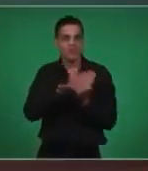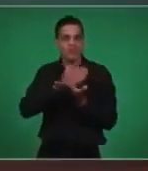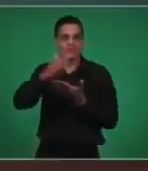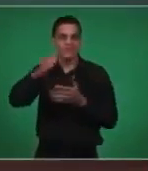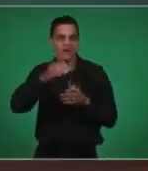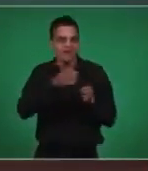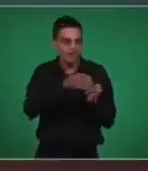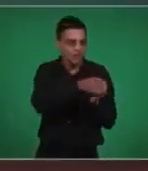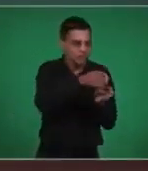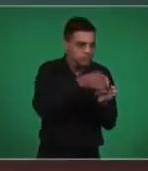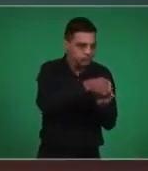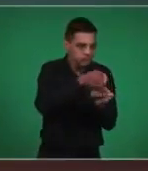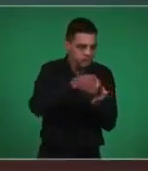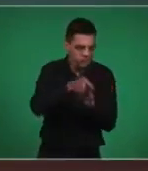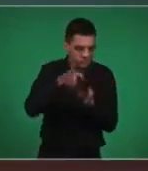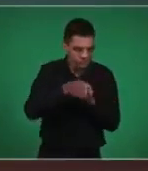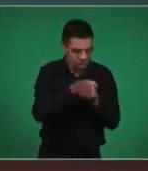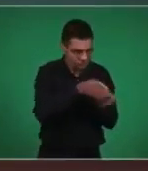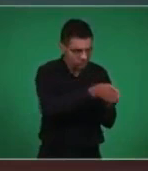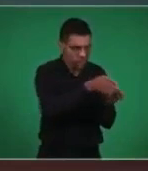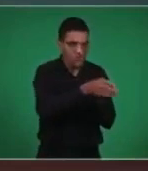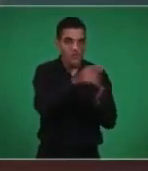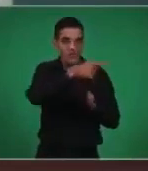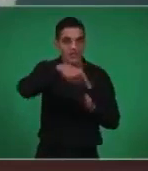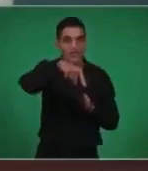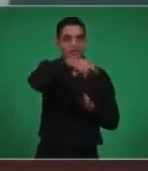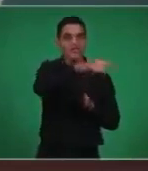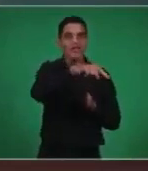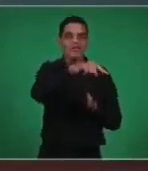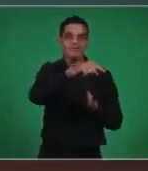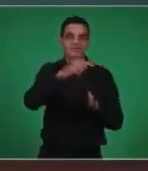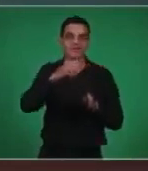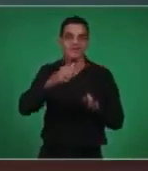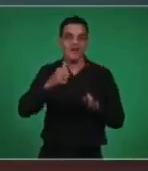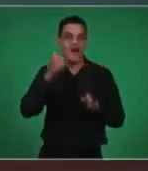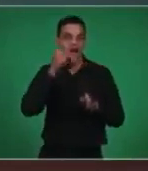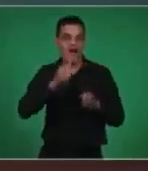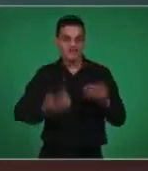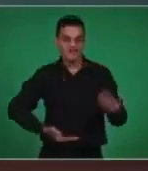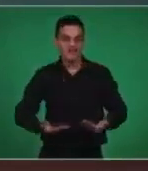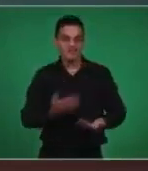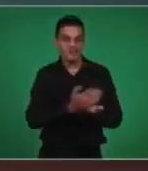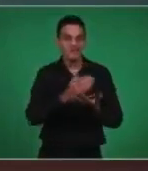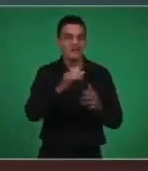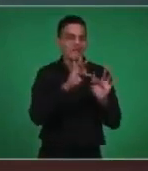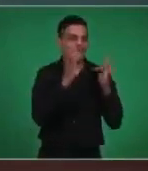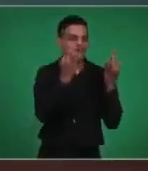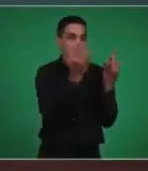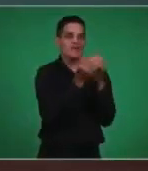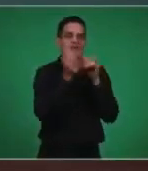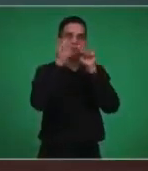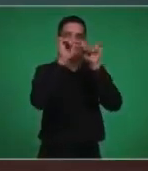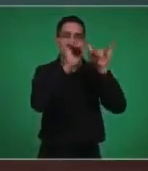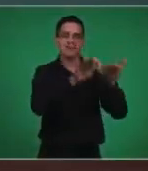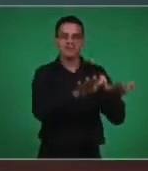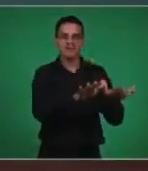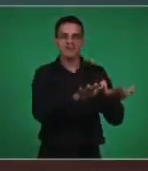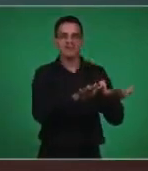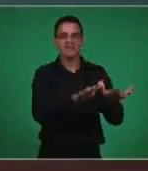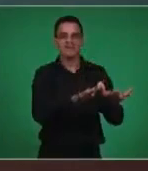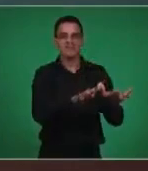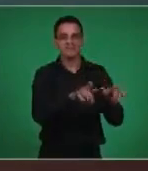angels worked with the sister so that as they did that, their houses were blessed as